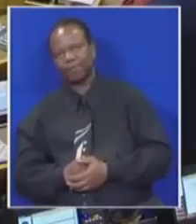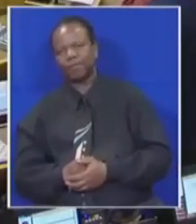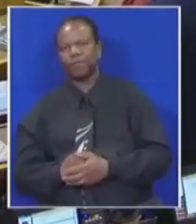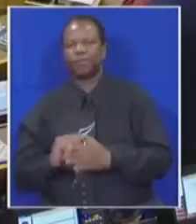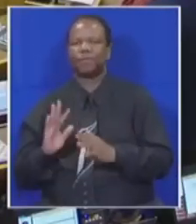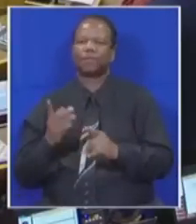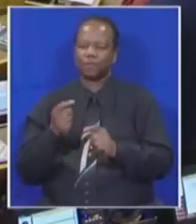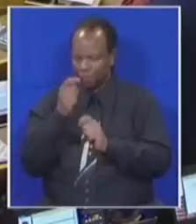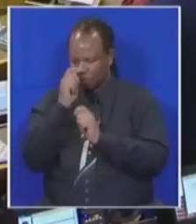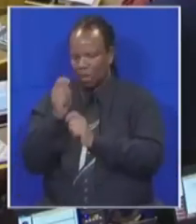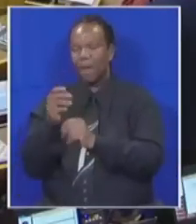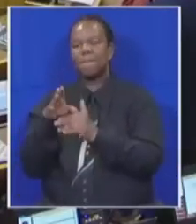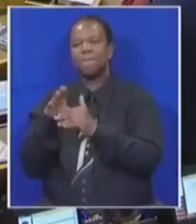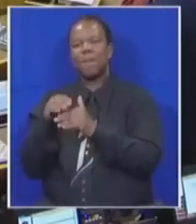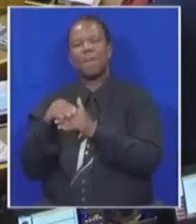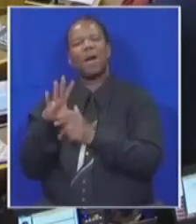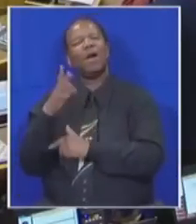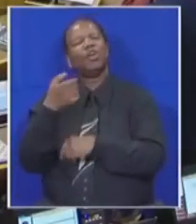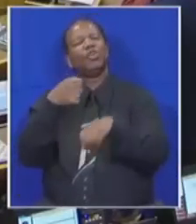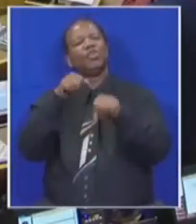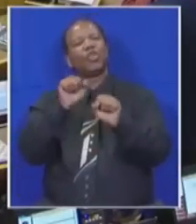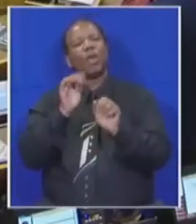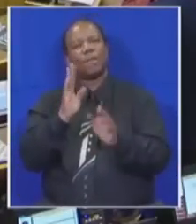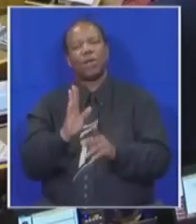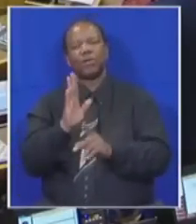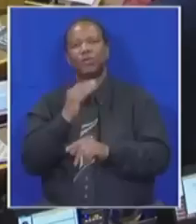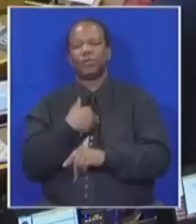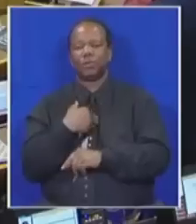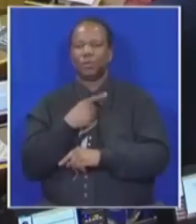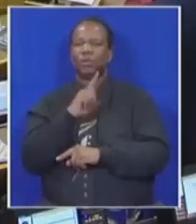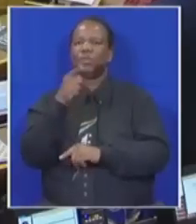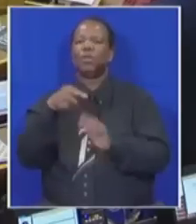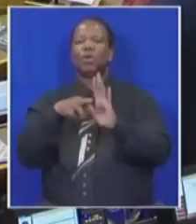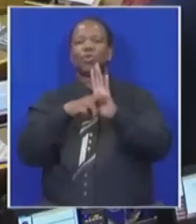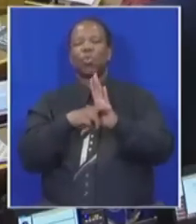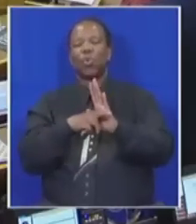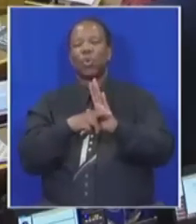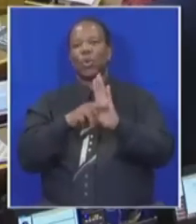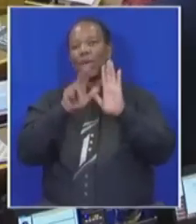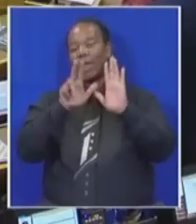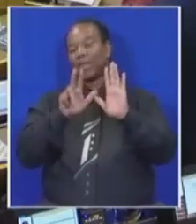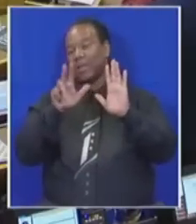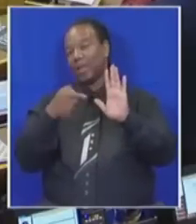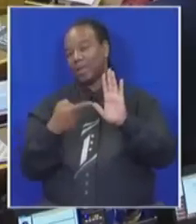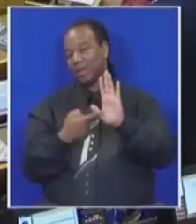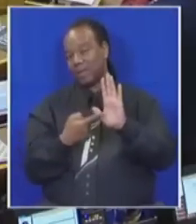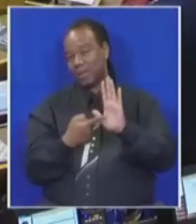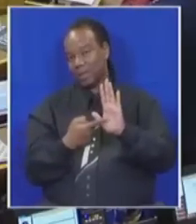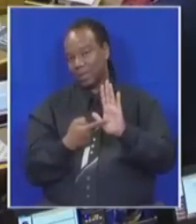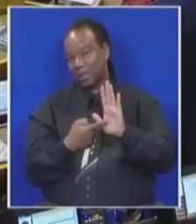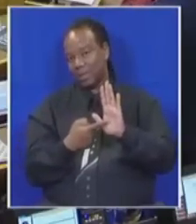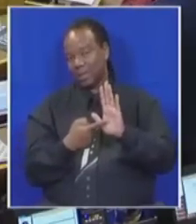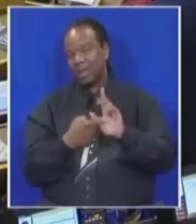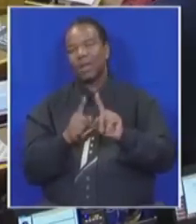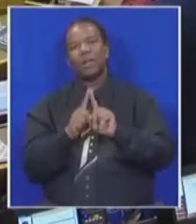Honorable Member. Chairperson, I draw your attention to Rule 88, which is reflections, and it